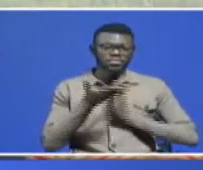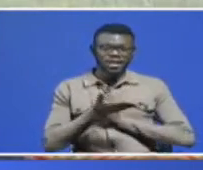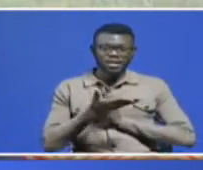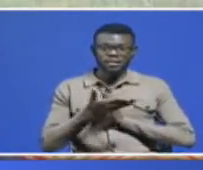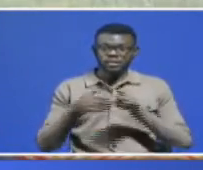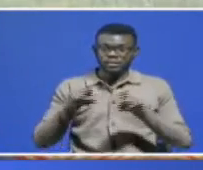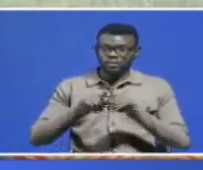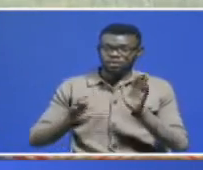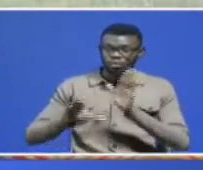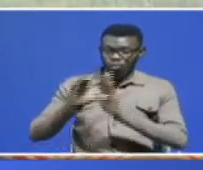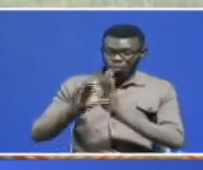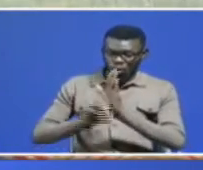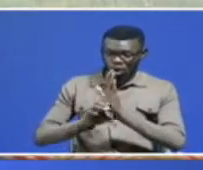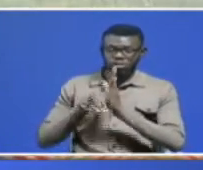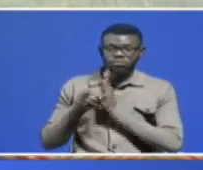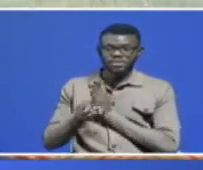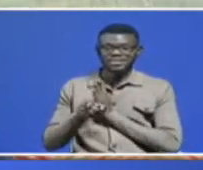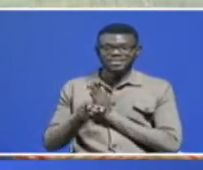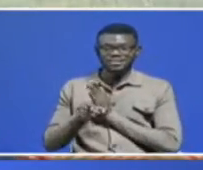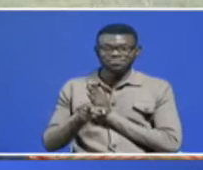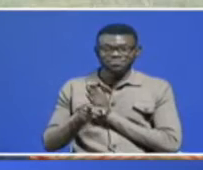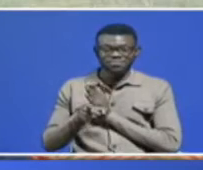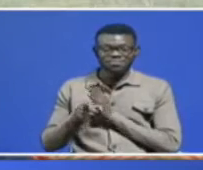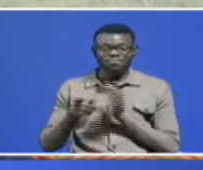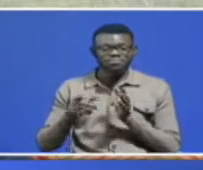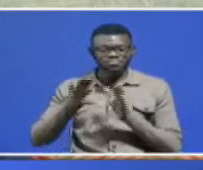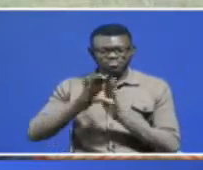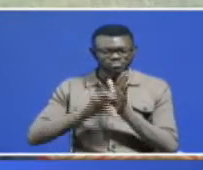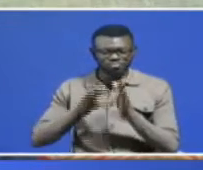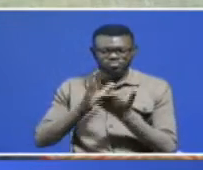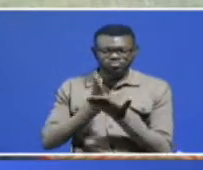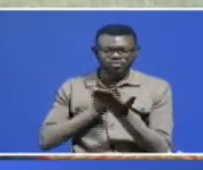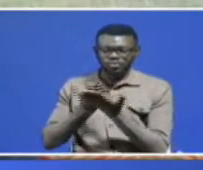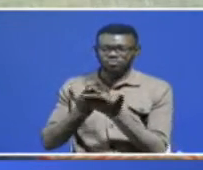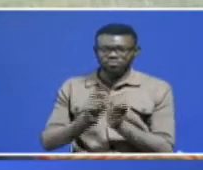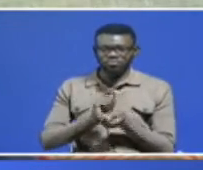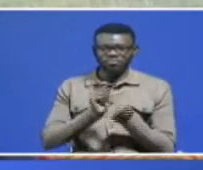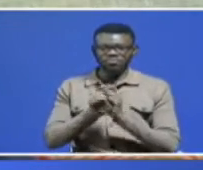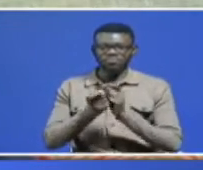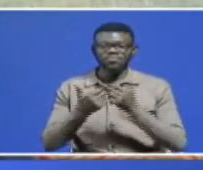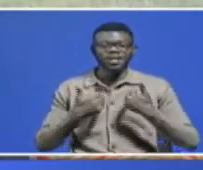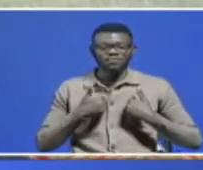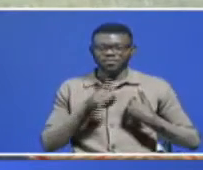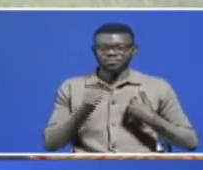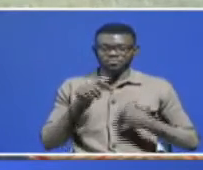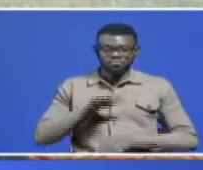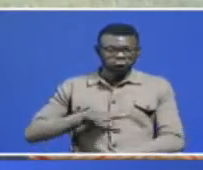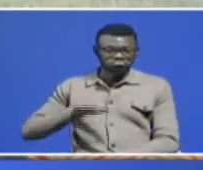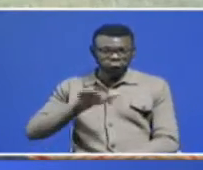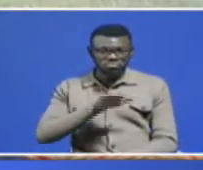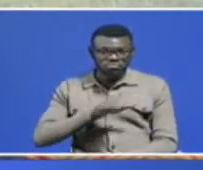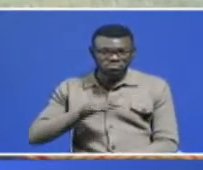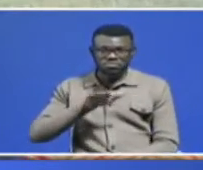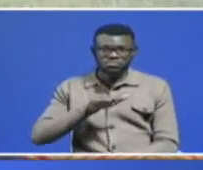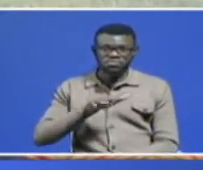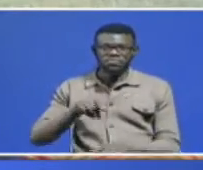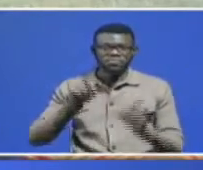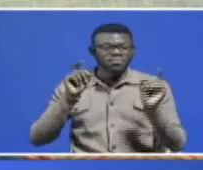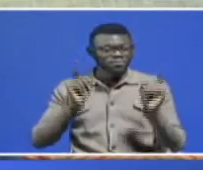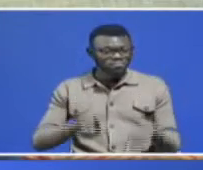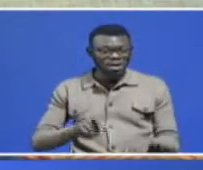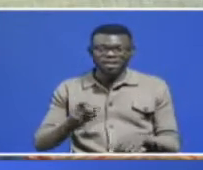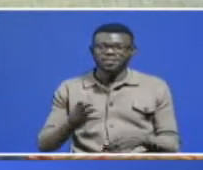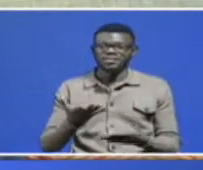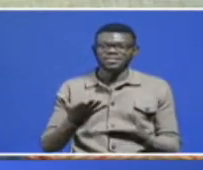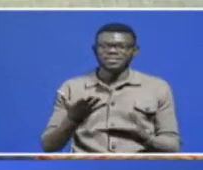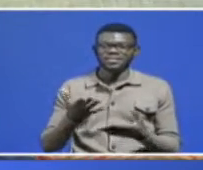this constitution or the proposed constitutional amendment, it is spelled out that there are certain aspects that still will go through legislation.